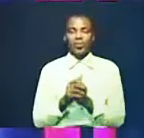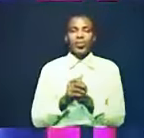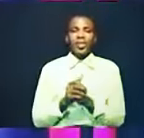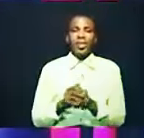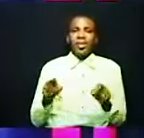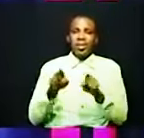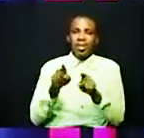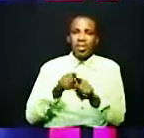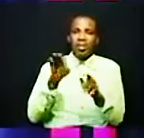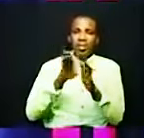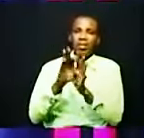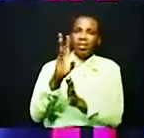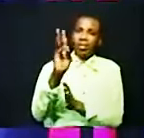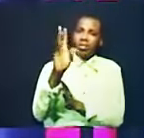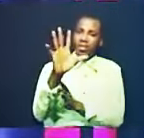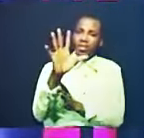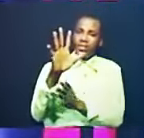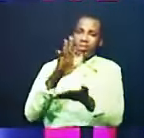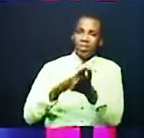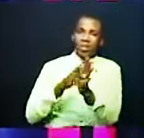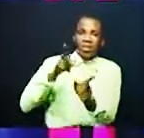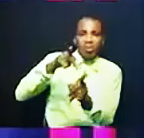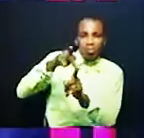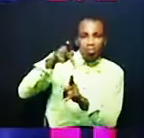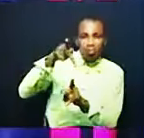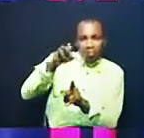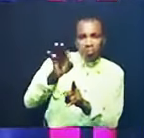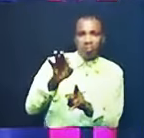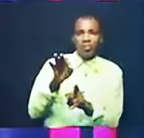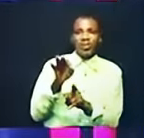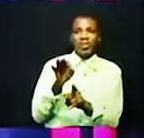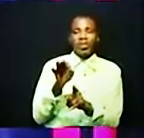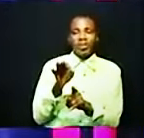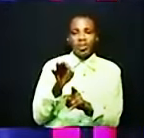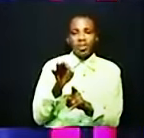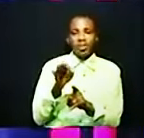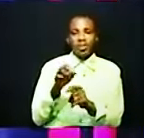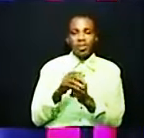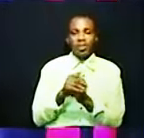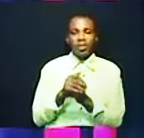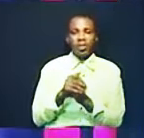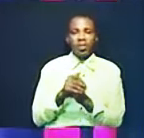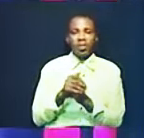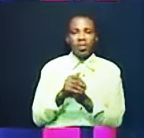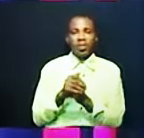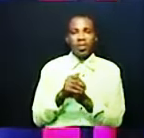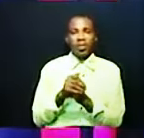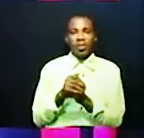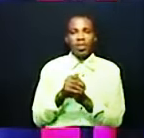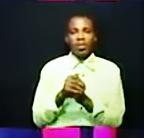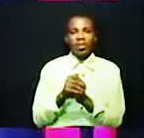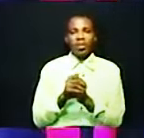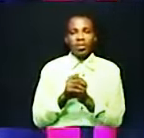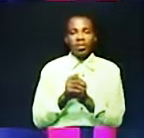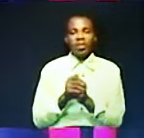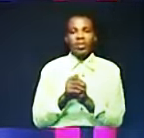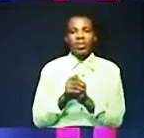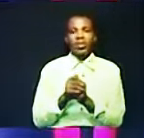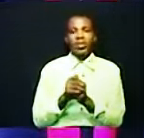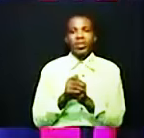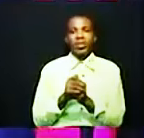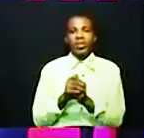professors. Emu aduosi enum ebeye suapon mu anase mekan ye a adisuani mu